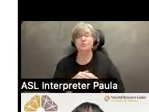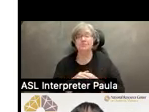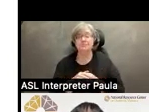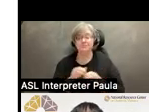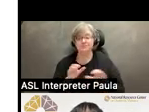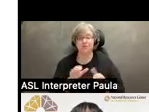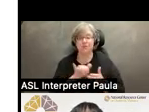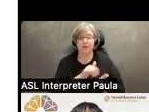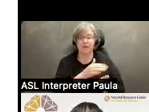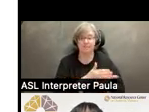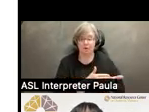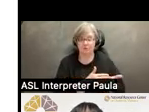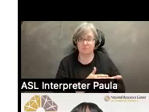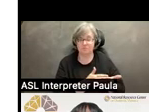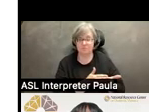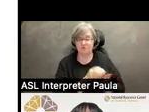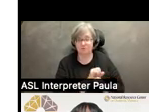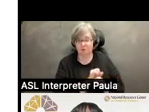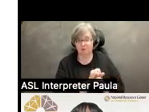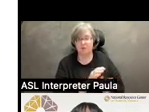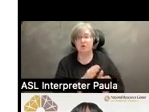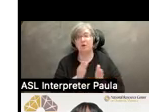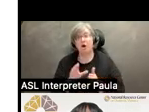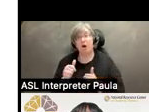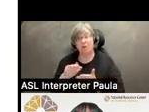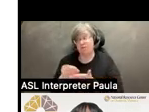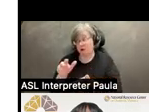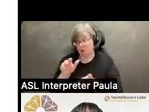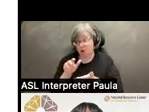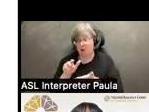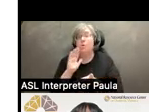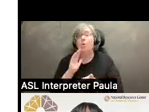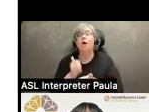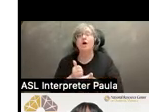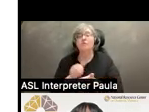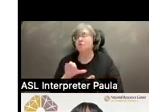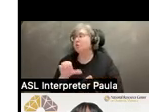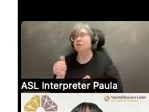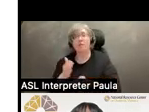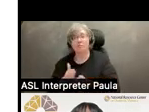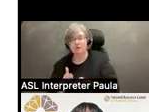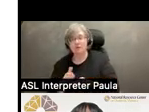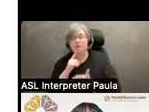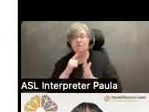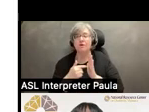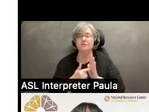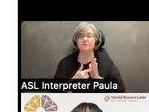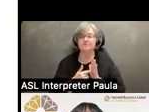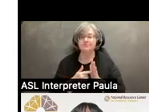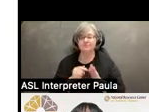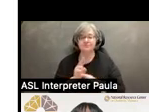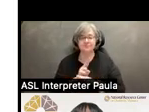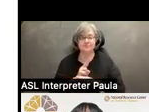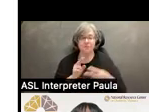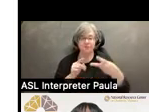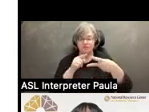do this piece. And then others that you could maybe pull in that will help you do this other piece. So for example, to use the first